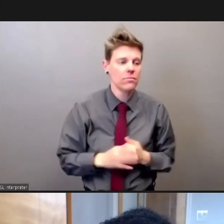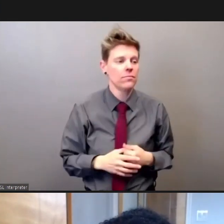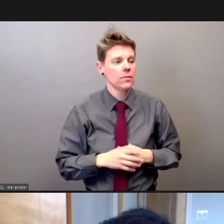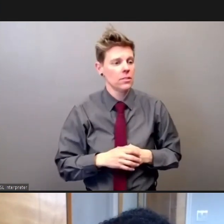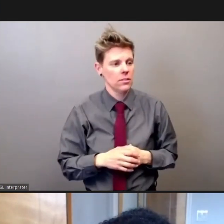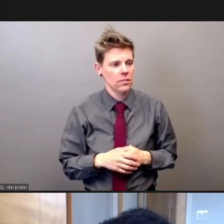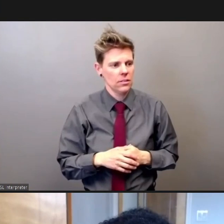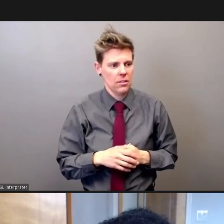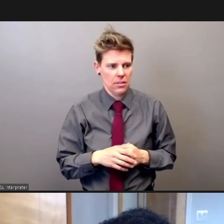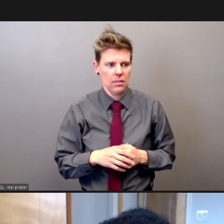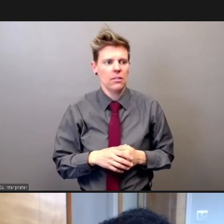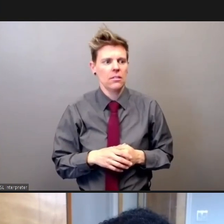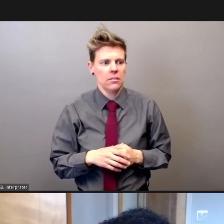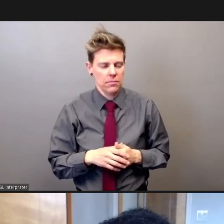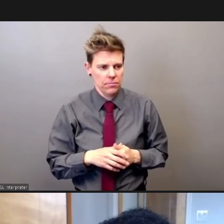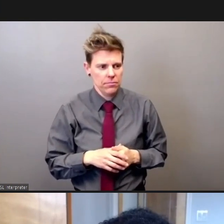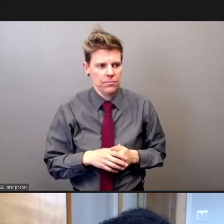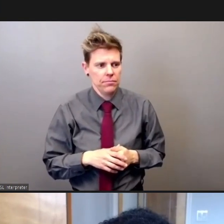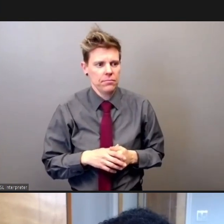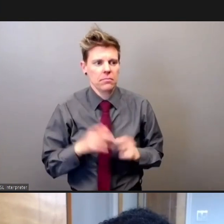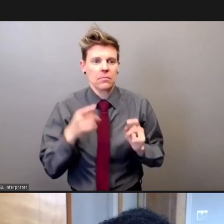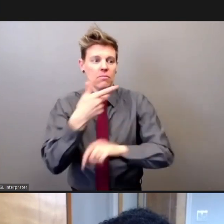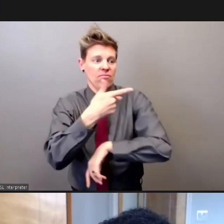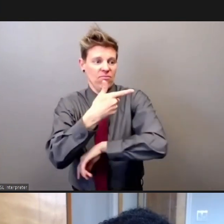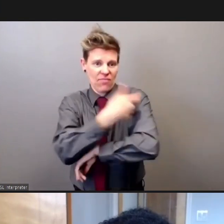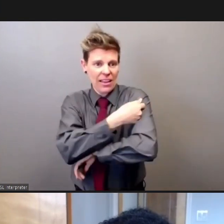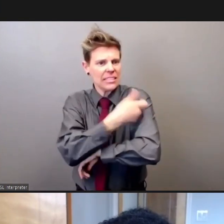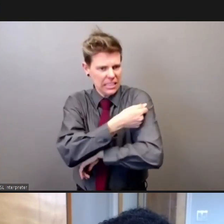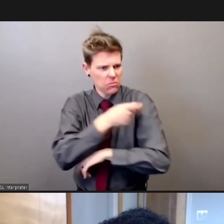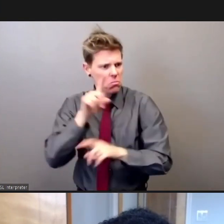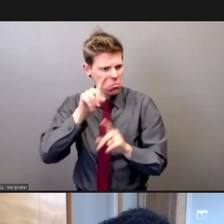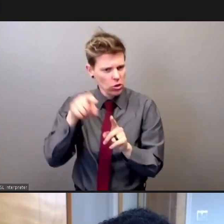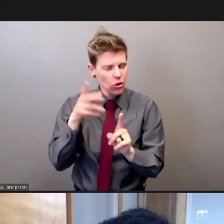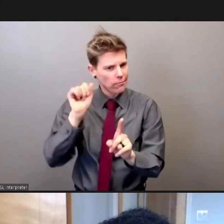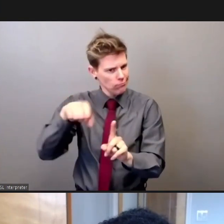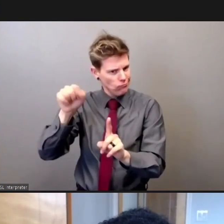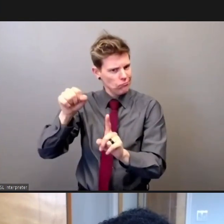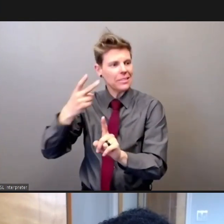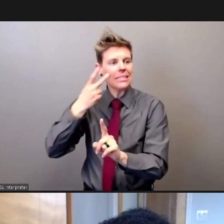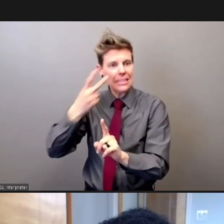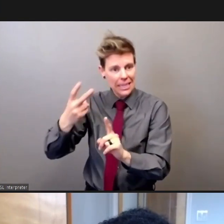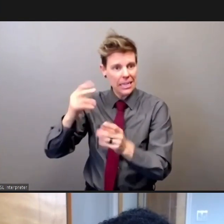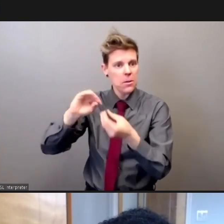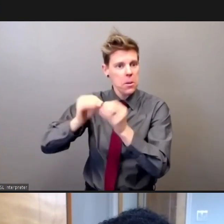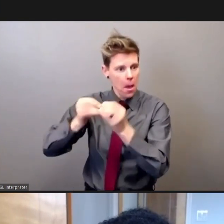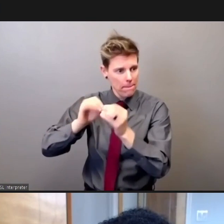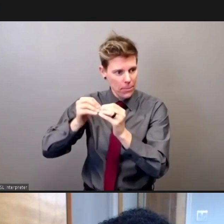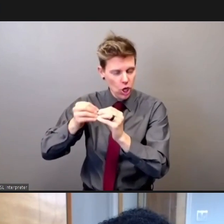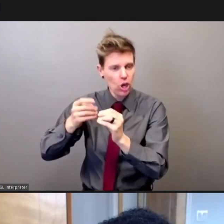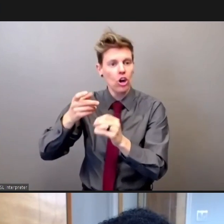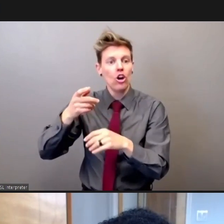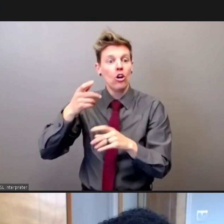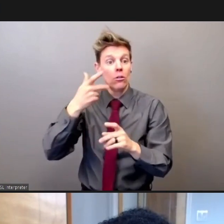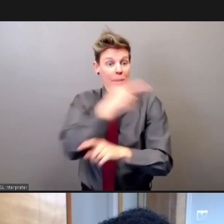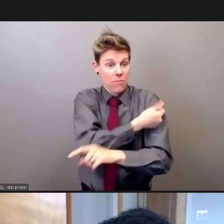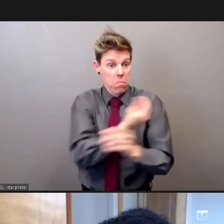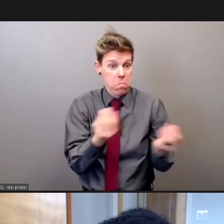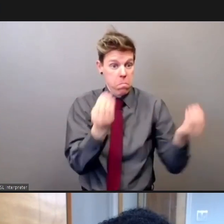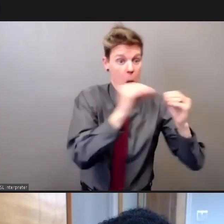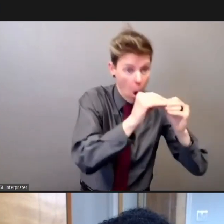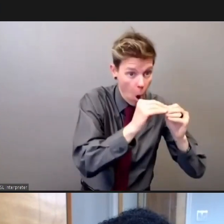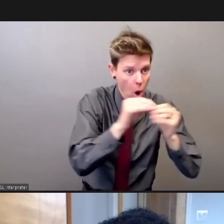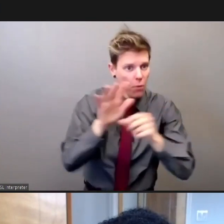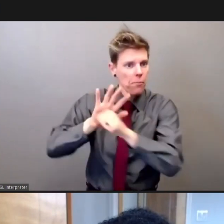that will directly show up, as I showed you earlier, in our test positivity rates and our case counts, because the more people